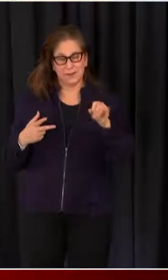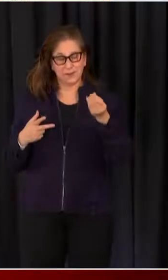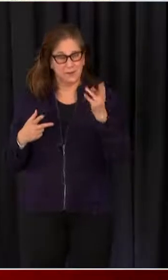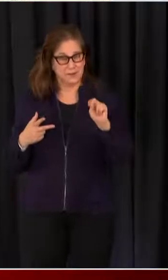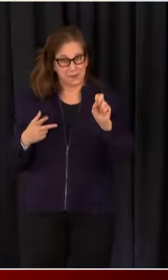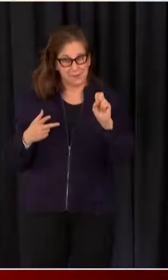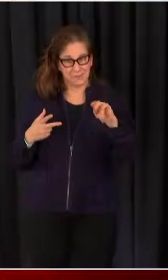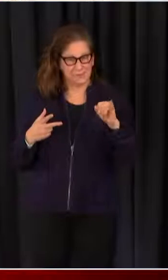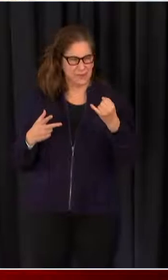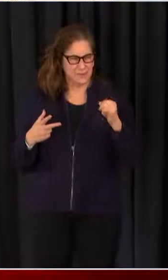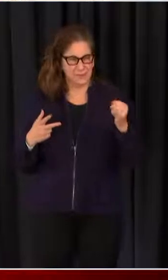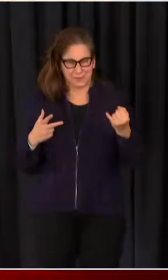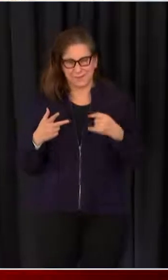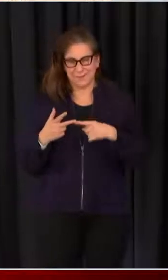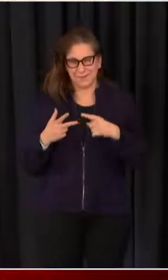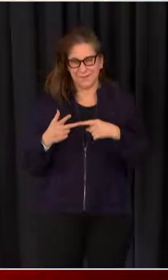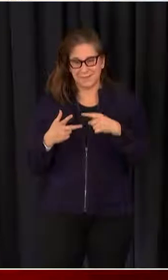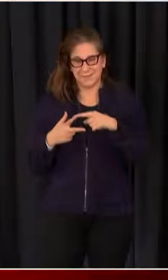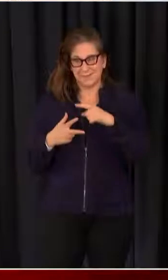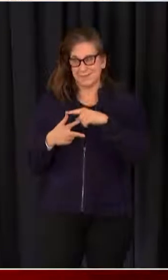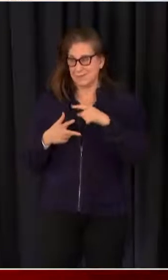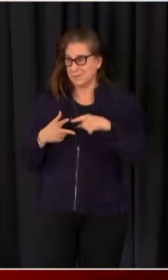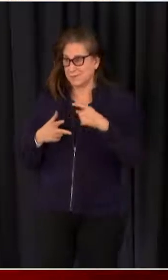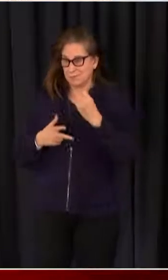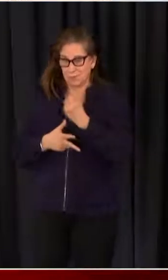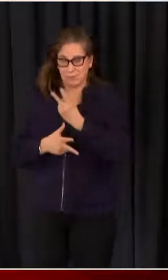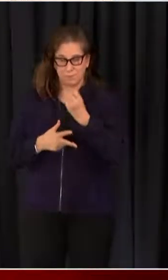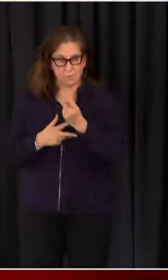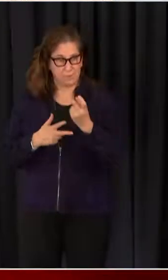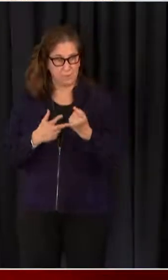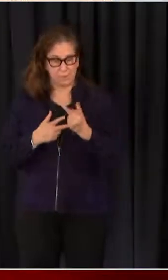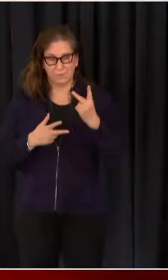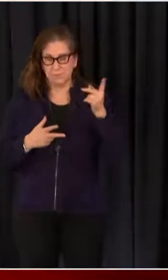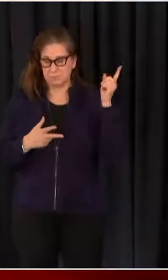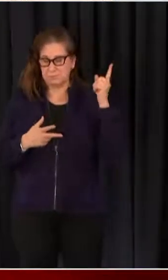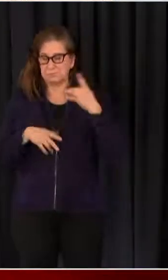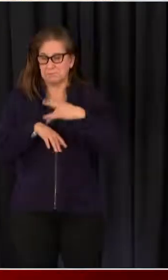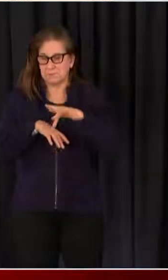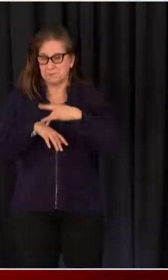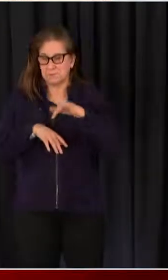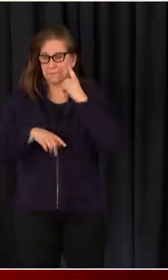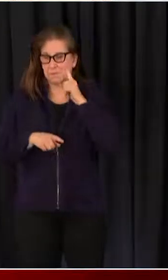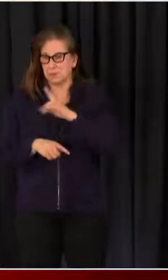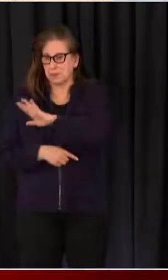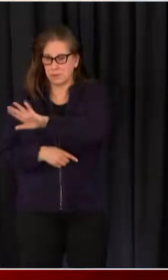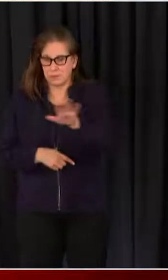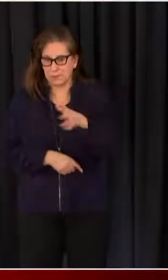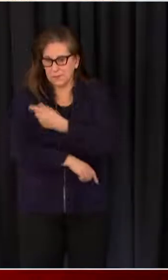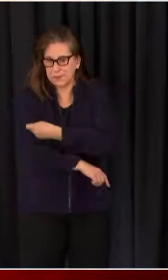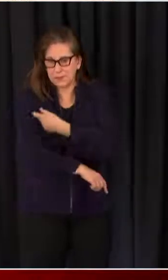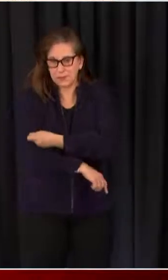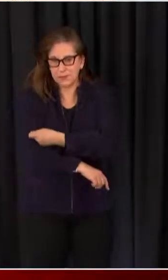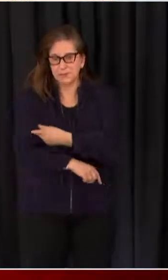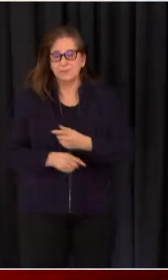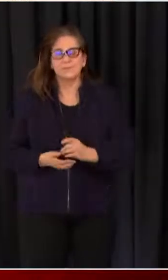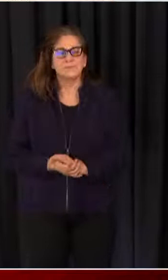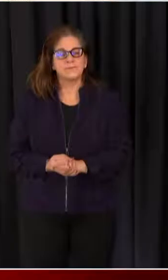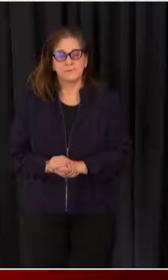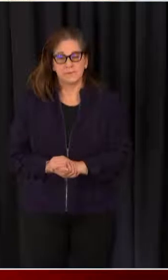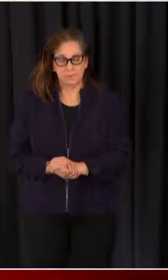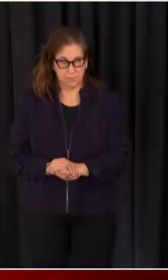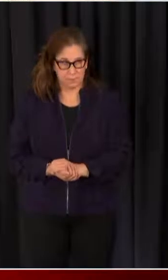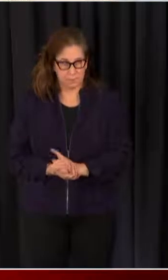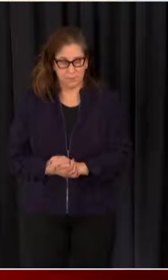the available vaccines have been proven effective at preventing serious illness, hospitalization, and death